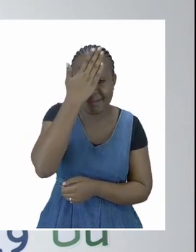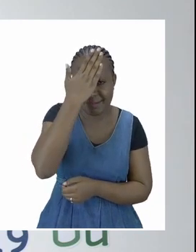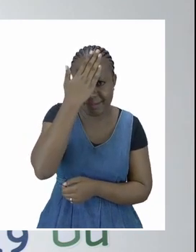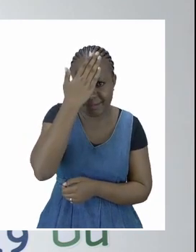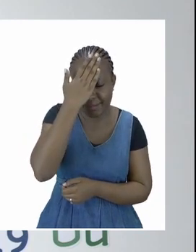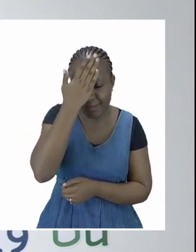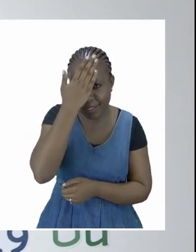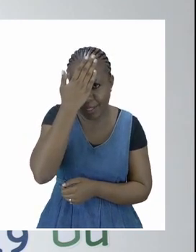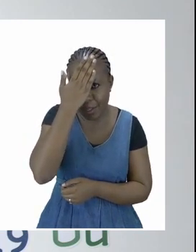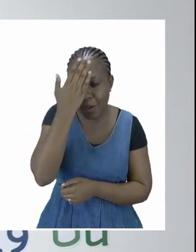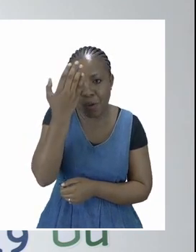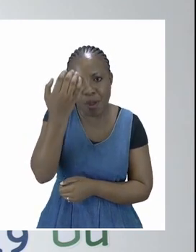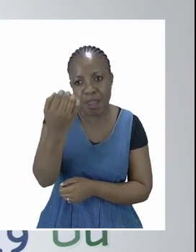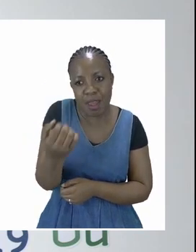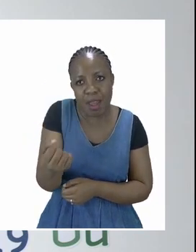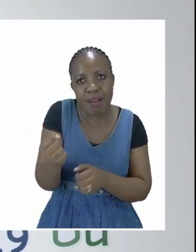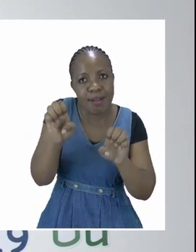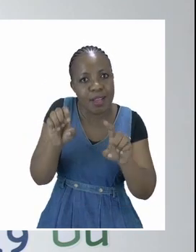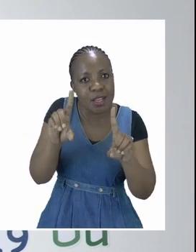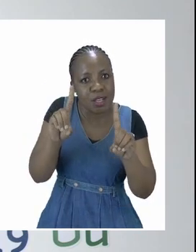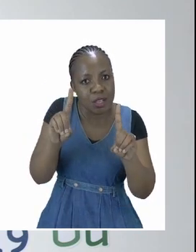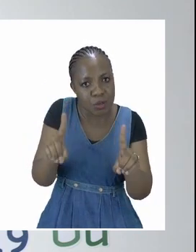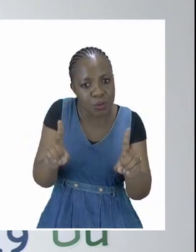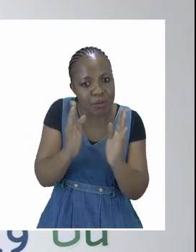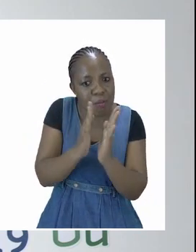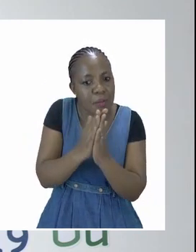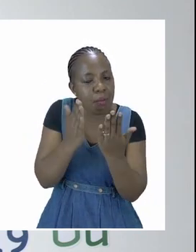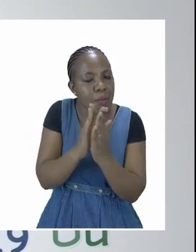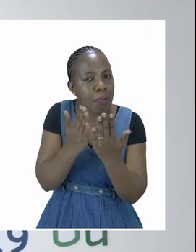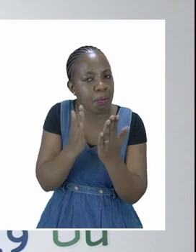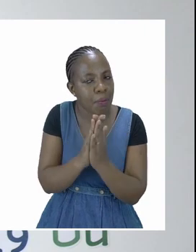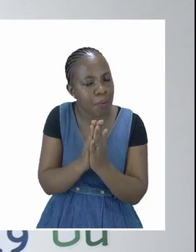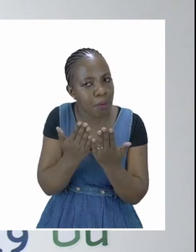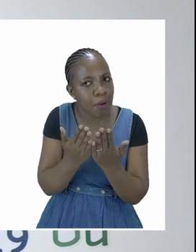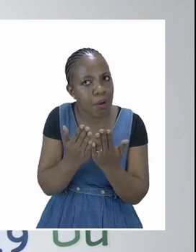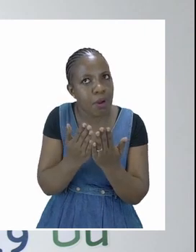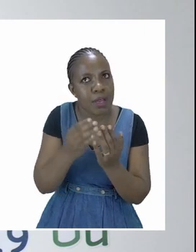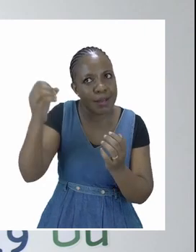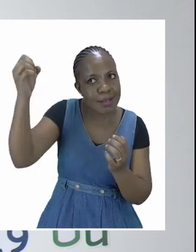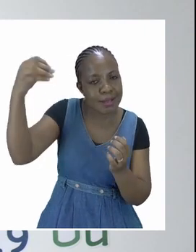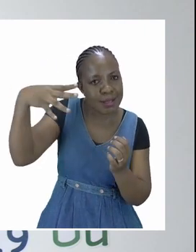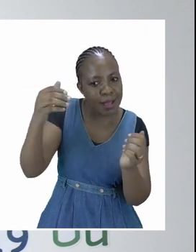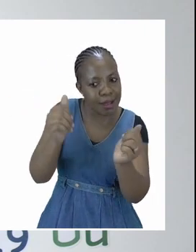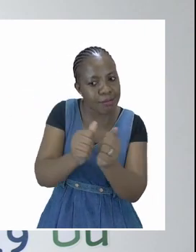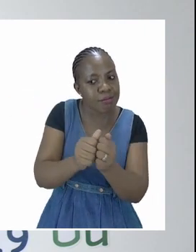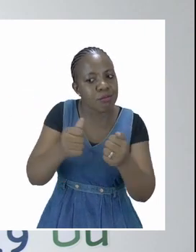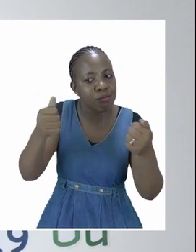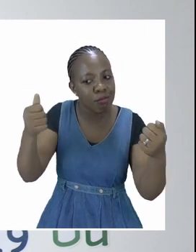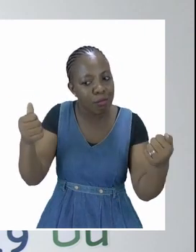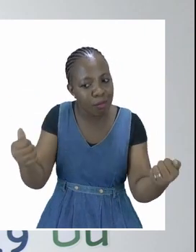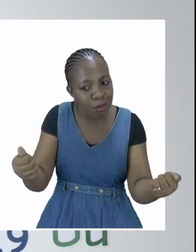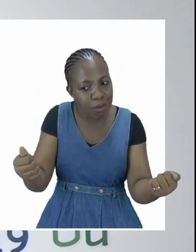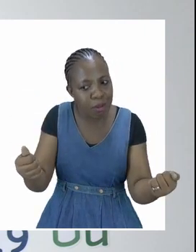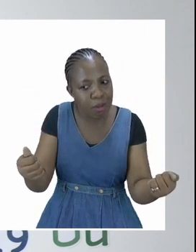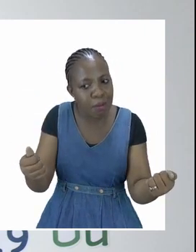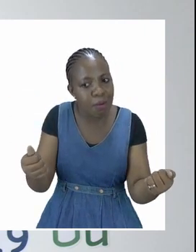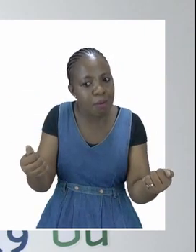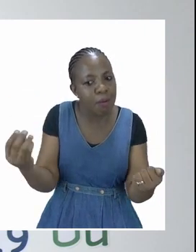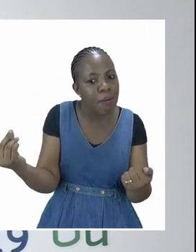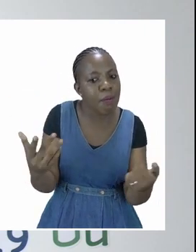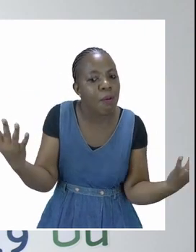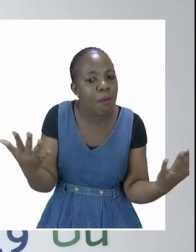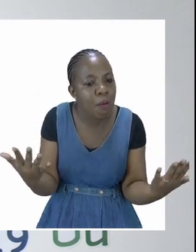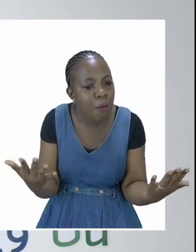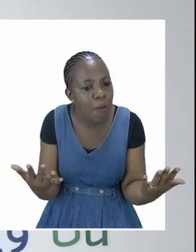booklet in our daily newspaper, street sales, or at your school every Monday